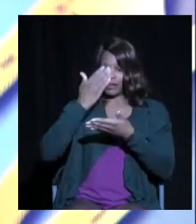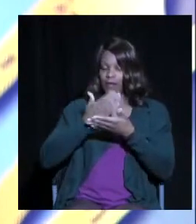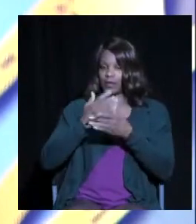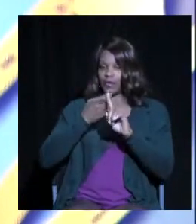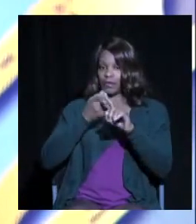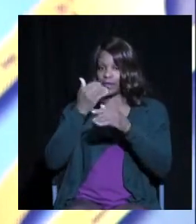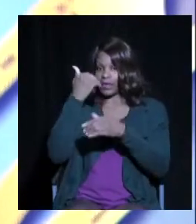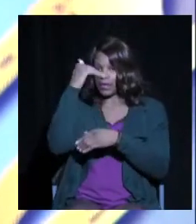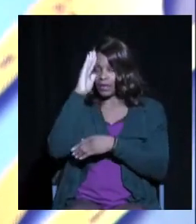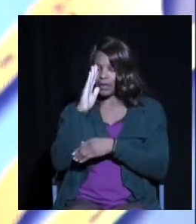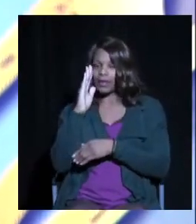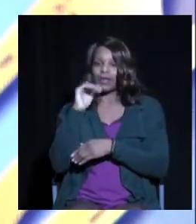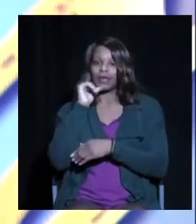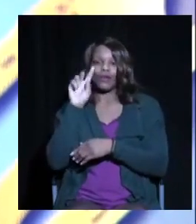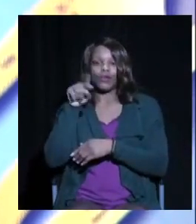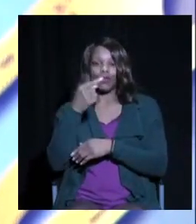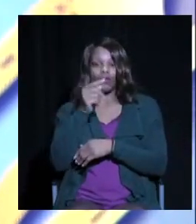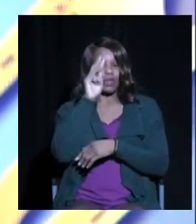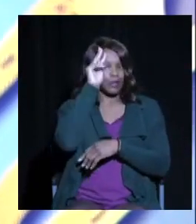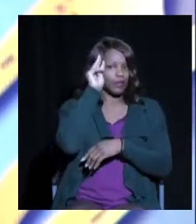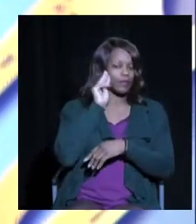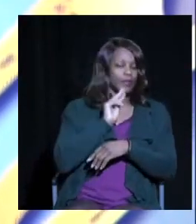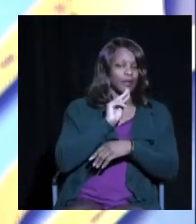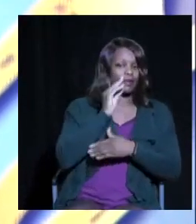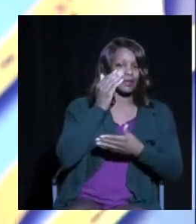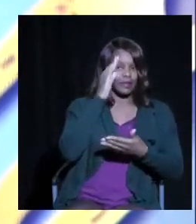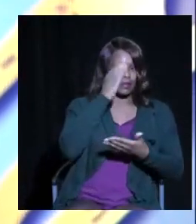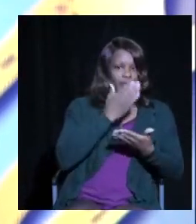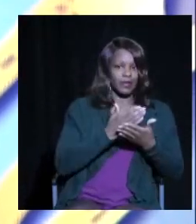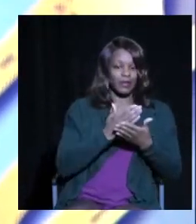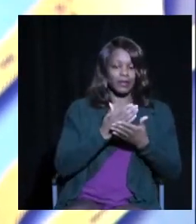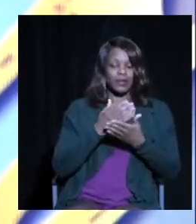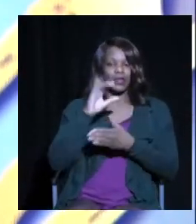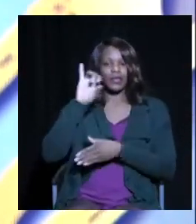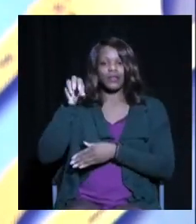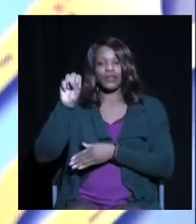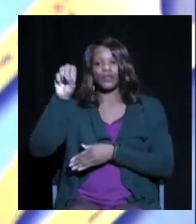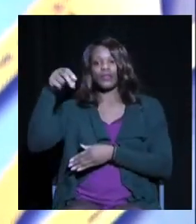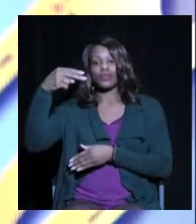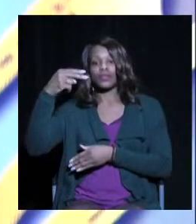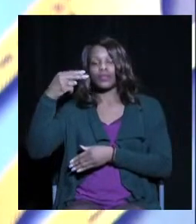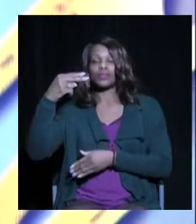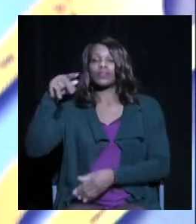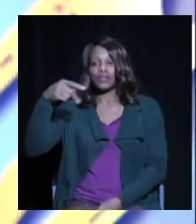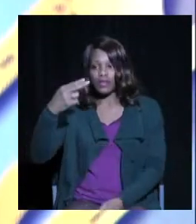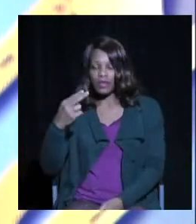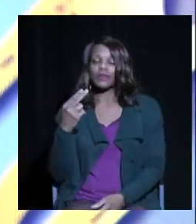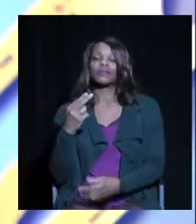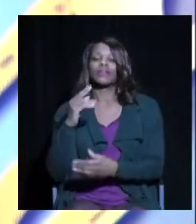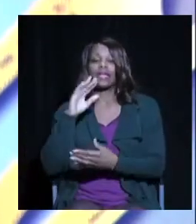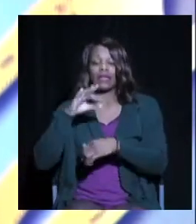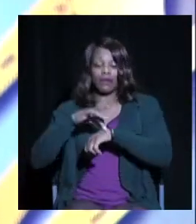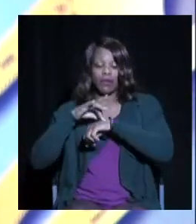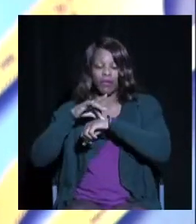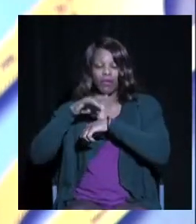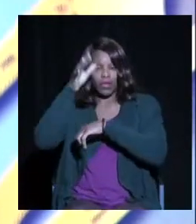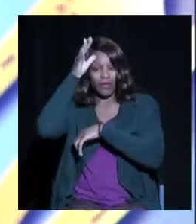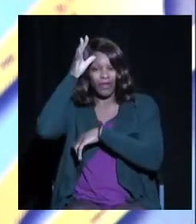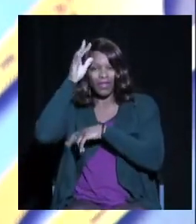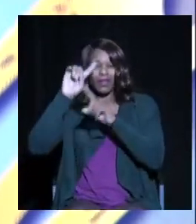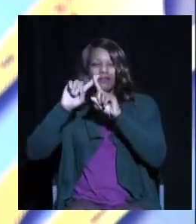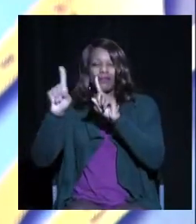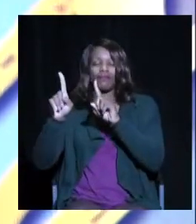Not just Mary's son, he's also the Son of God. Joseph will be his earthly father, but his real father is God